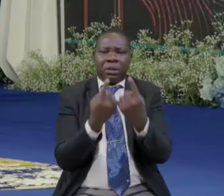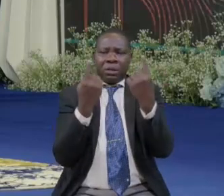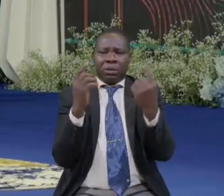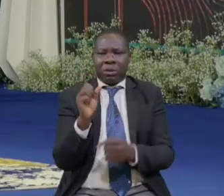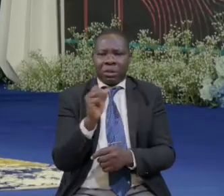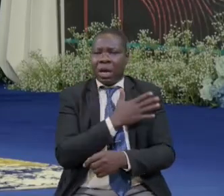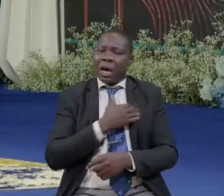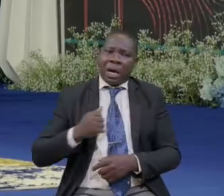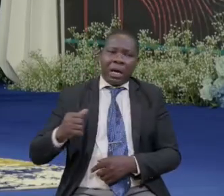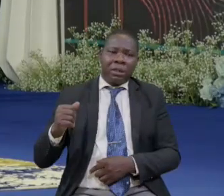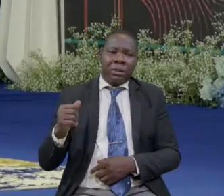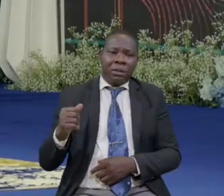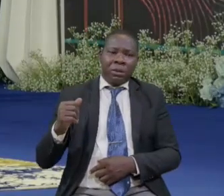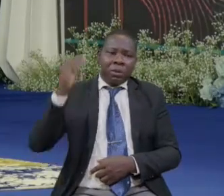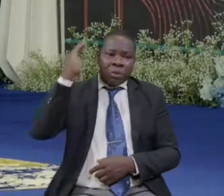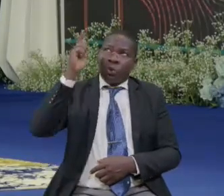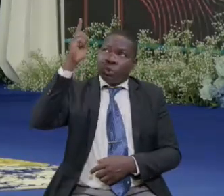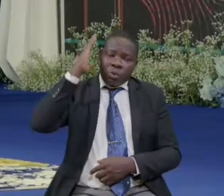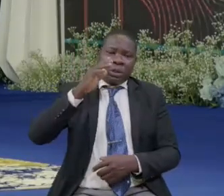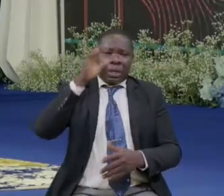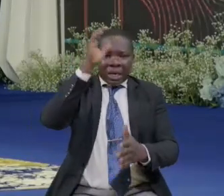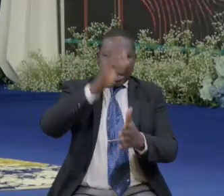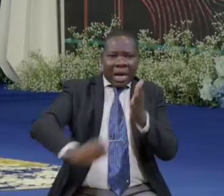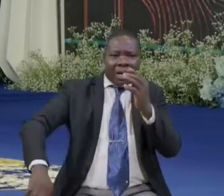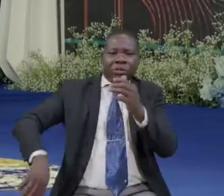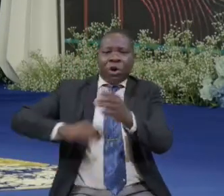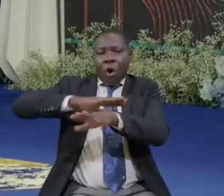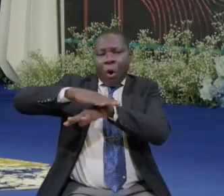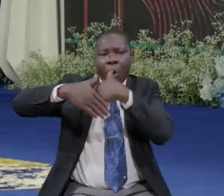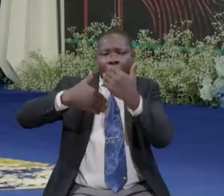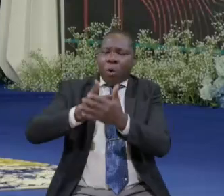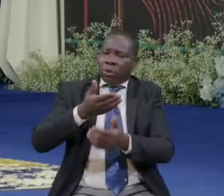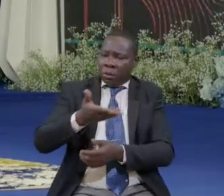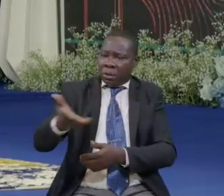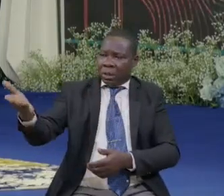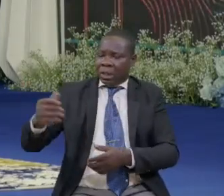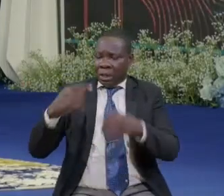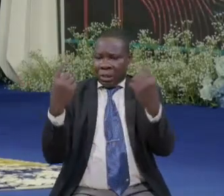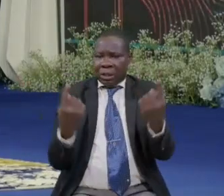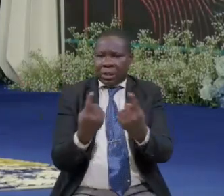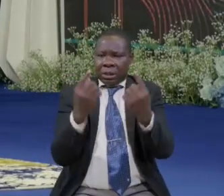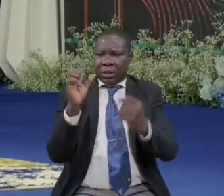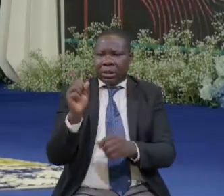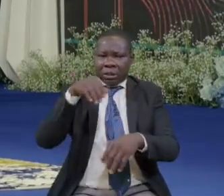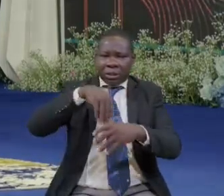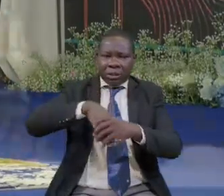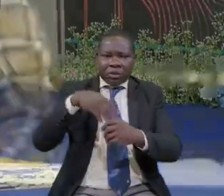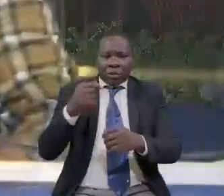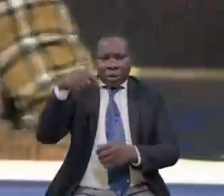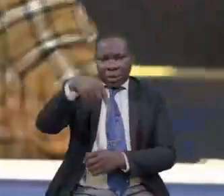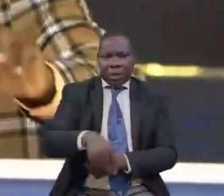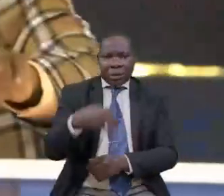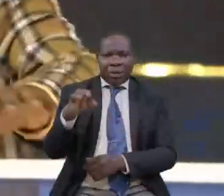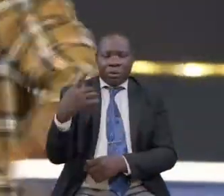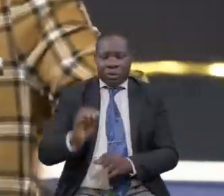cast all their sins into the depth of the sea. That's the sea